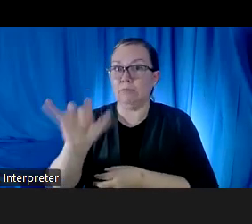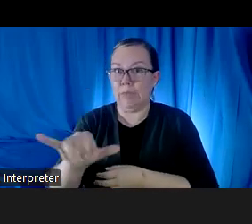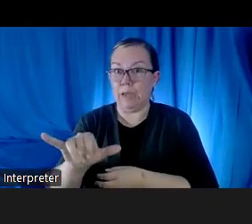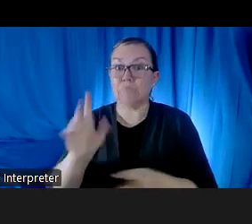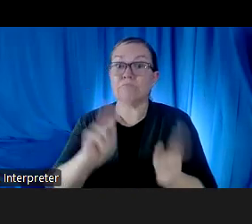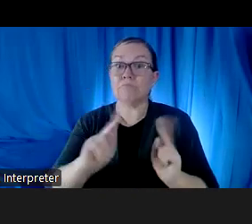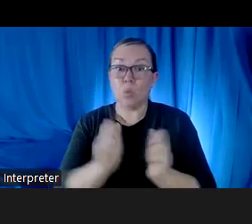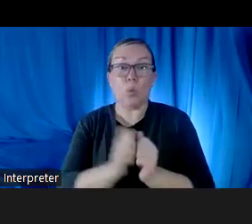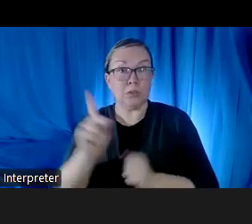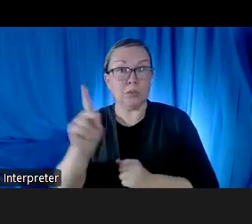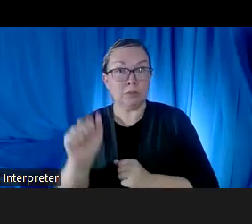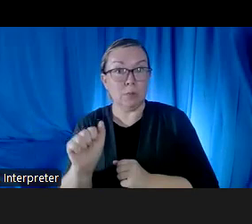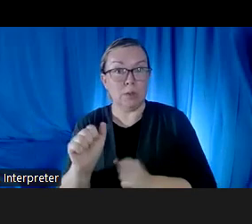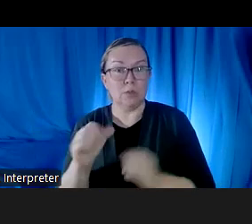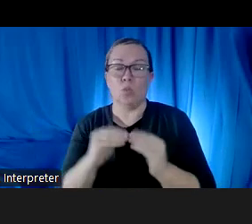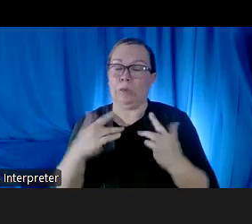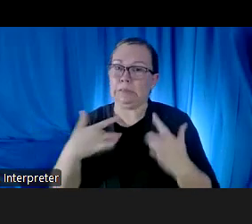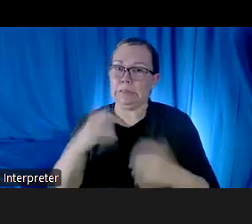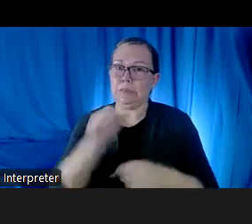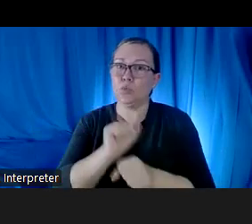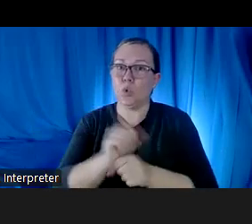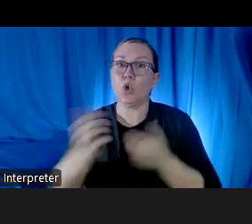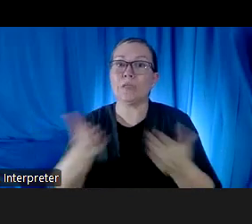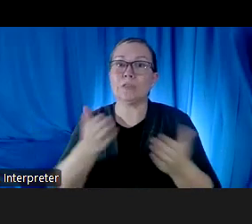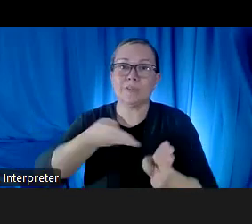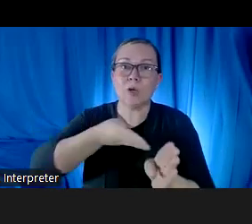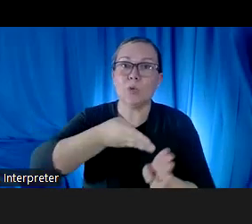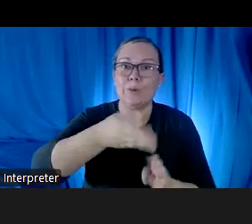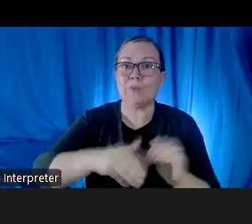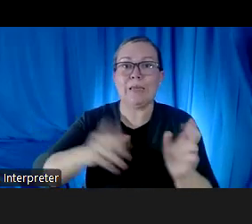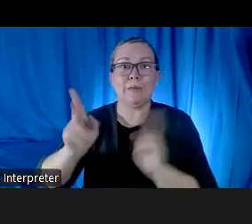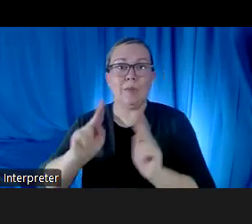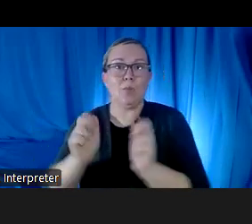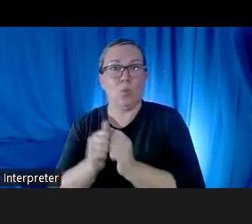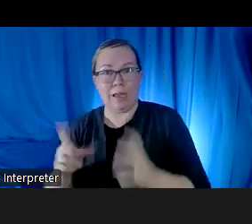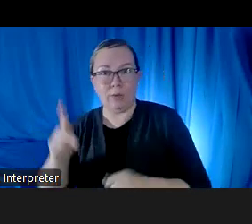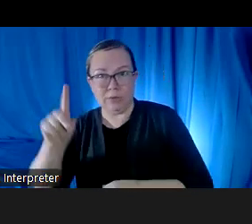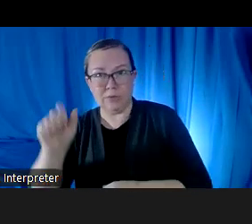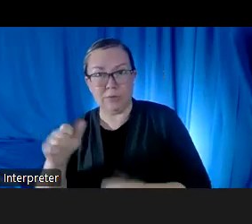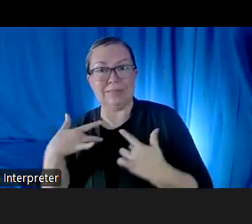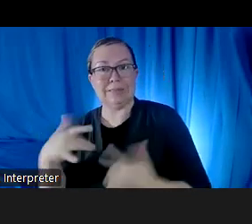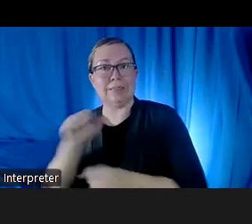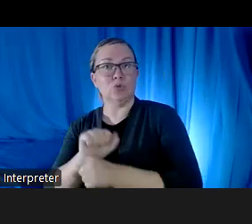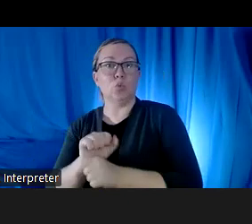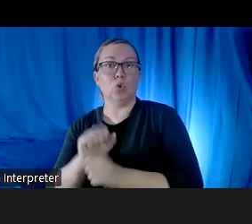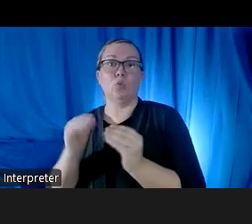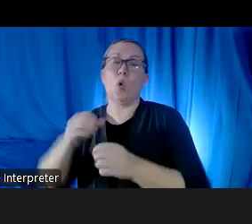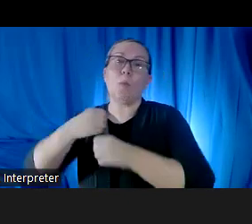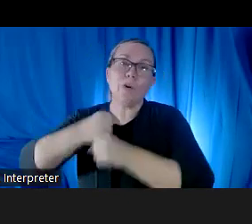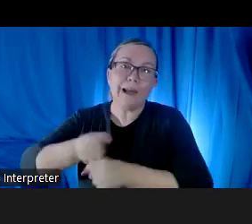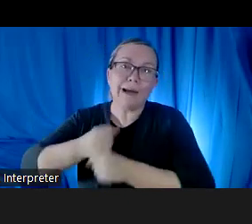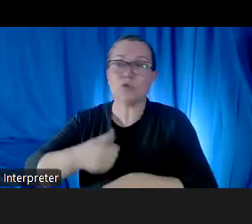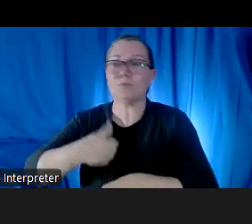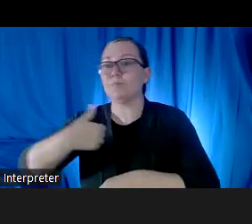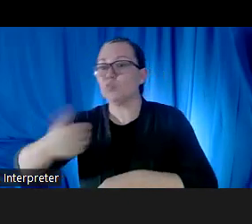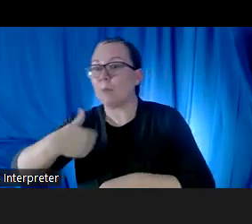with disabilities are more likely to work in service occupations than were those with no disabilities, more likely to work in production,